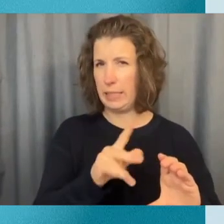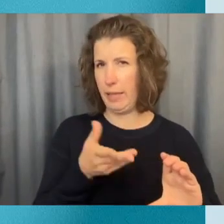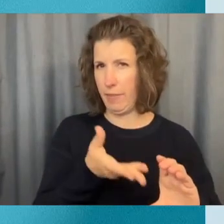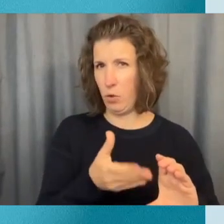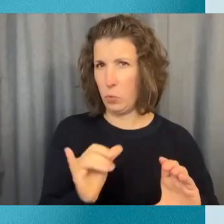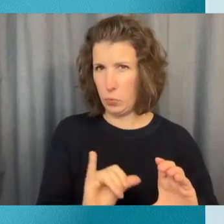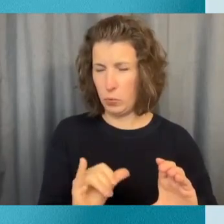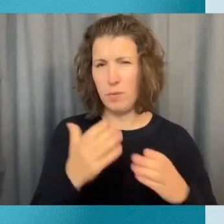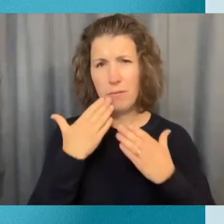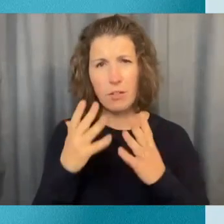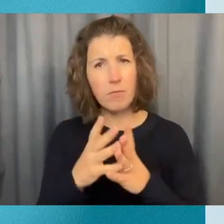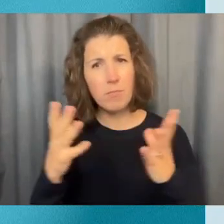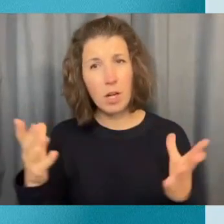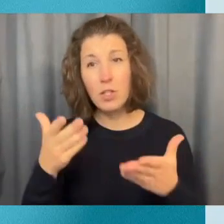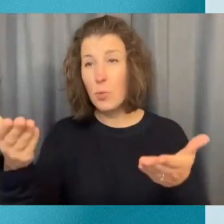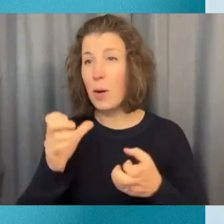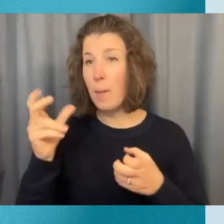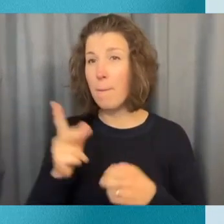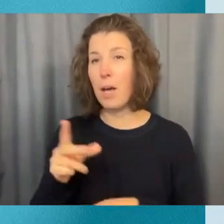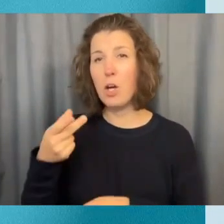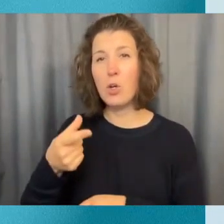And I welcome back Gwen Darien.